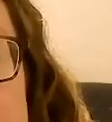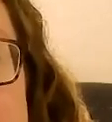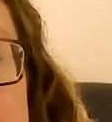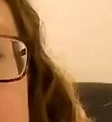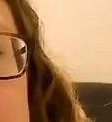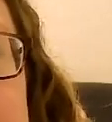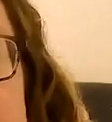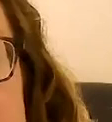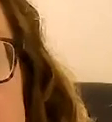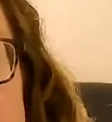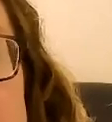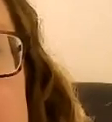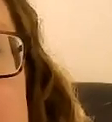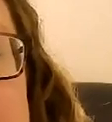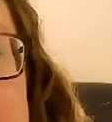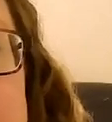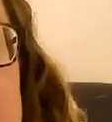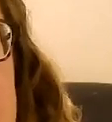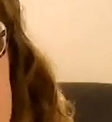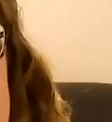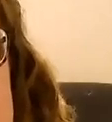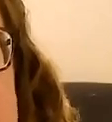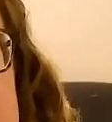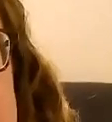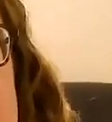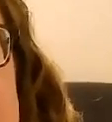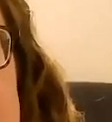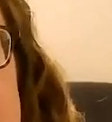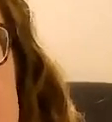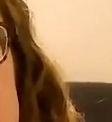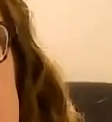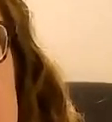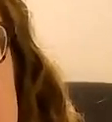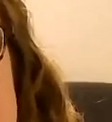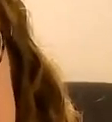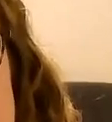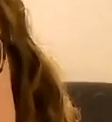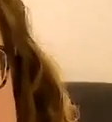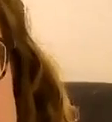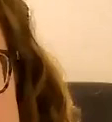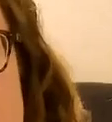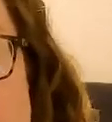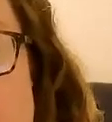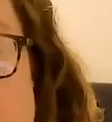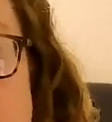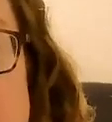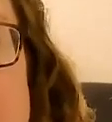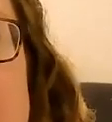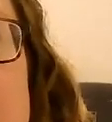had two questions, Jenny. I'm going to read them to you. The first one is this information about elder abuse taught to doctors?